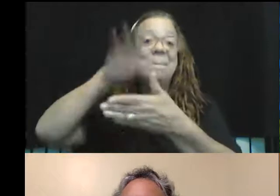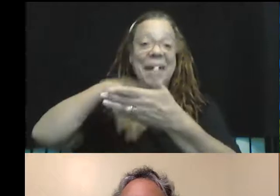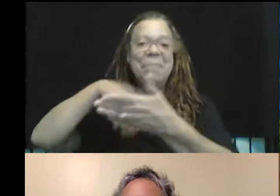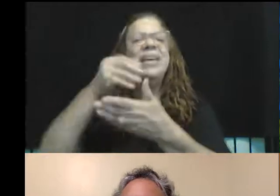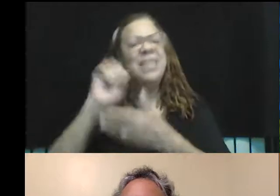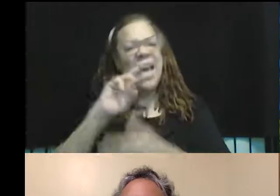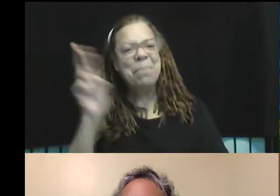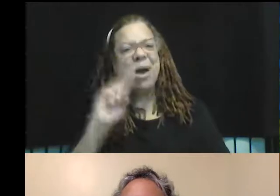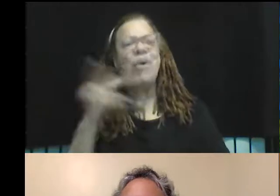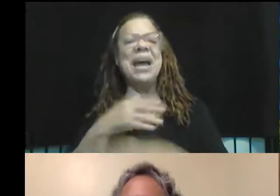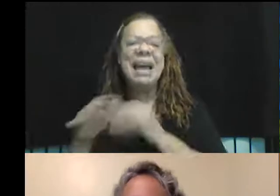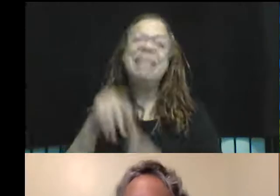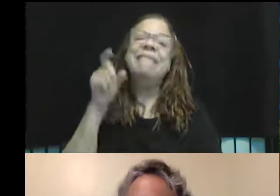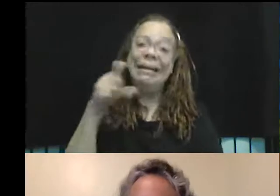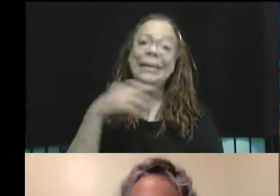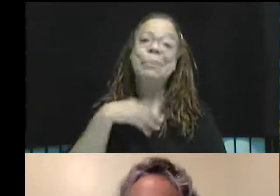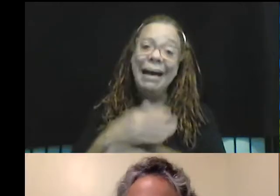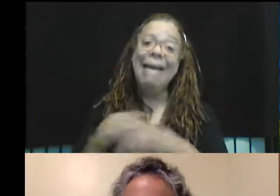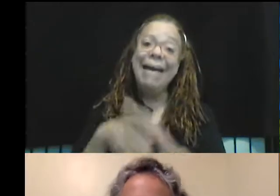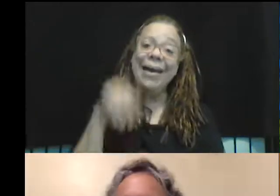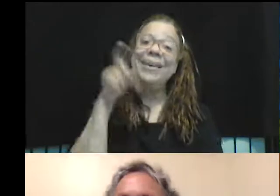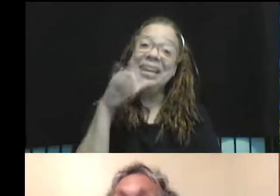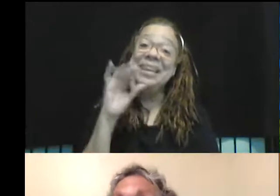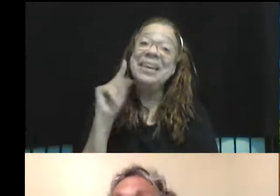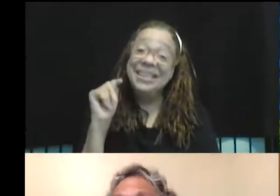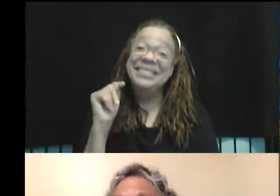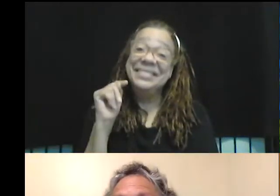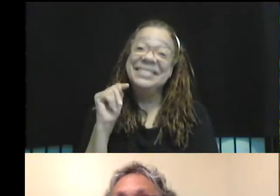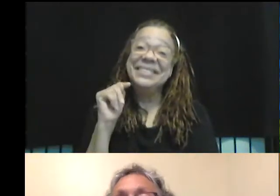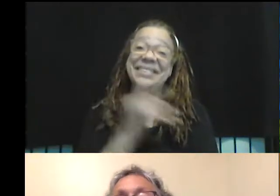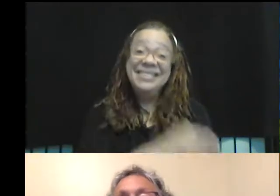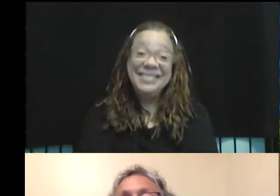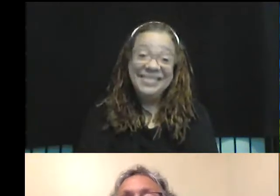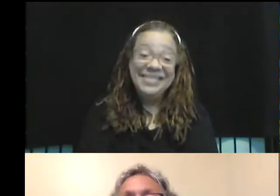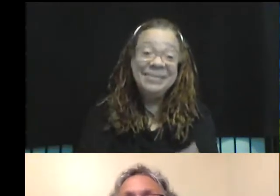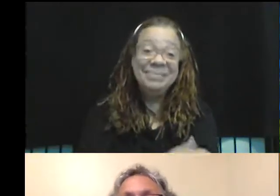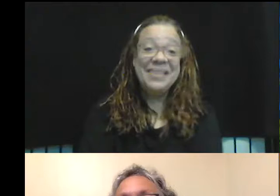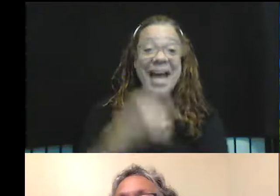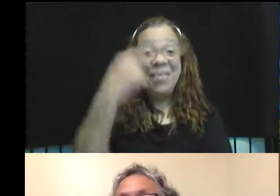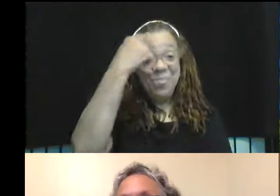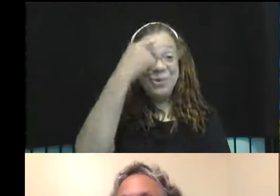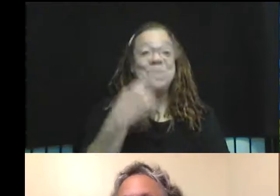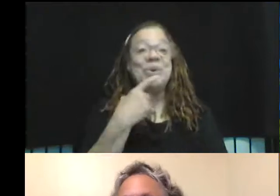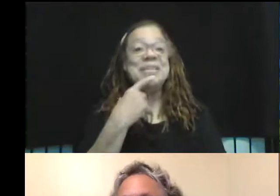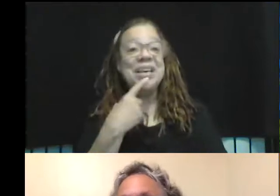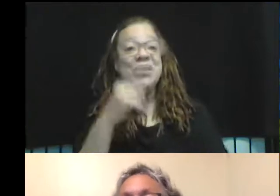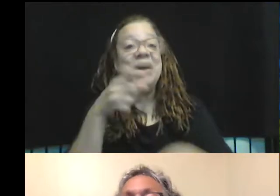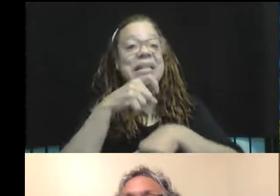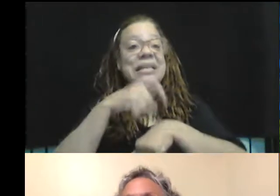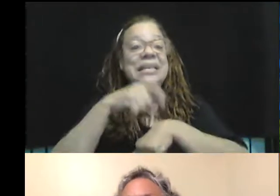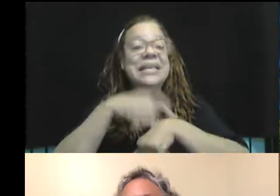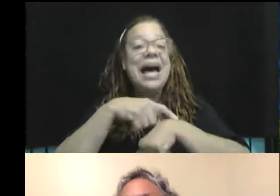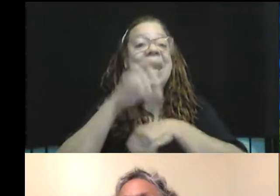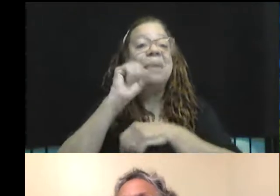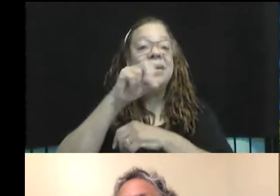right hand. I kind of need it. No, I thought you were going to say you had the time space to do